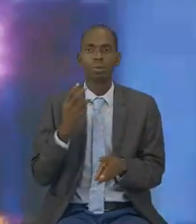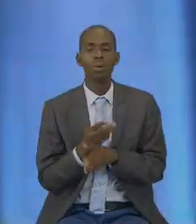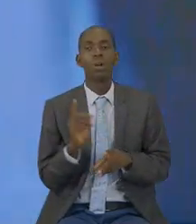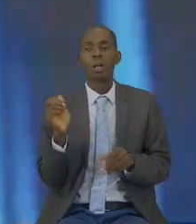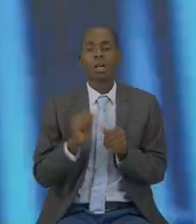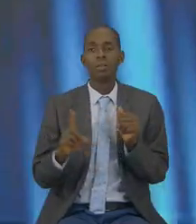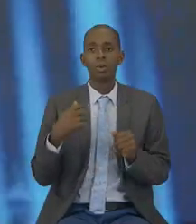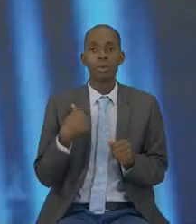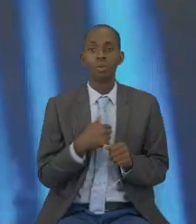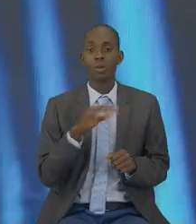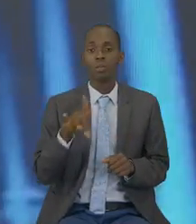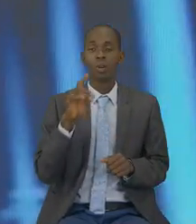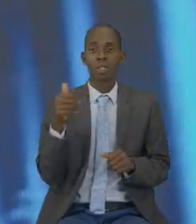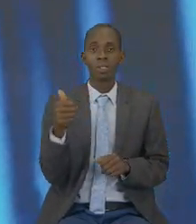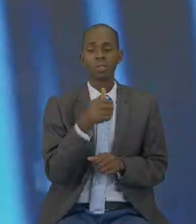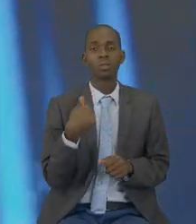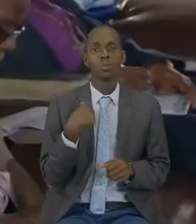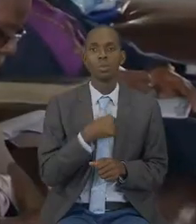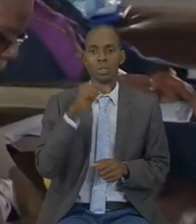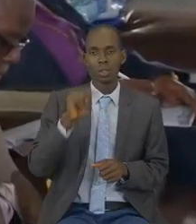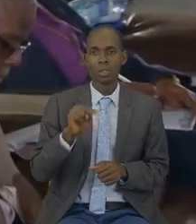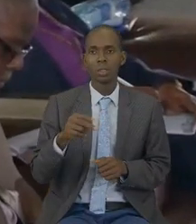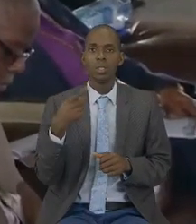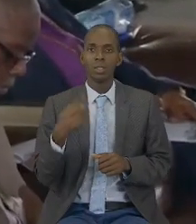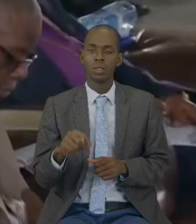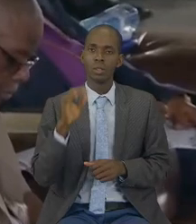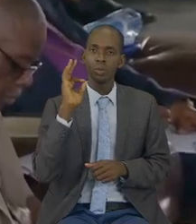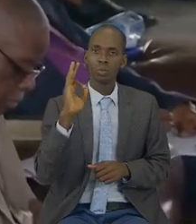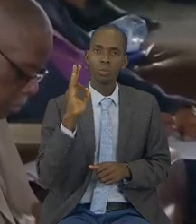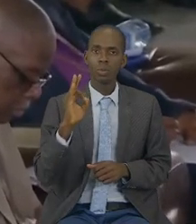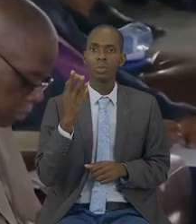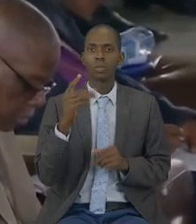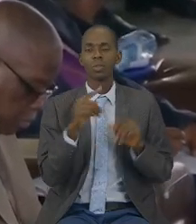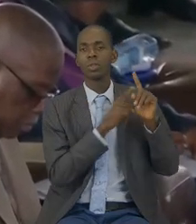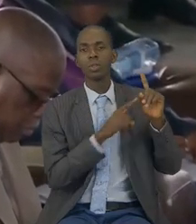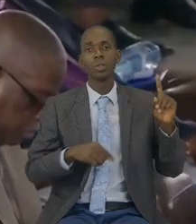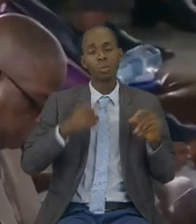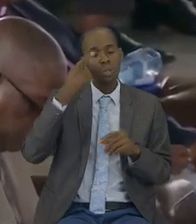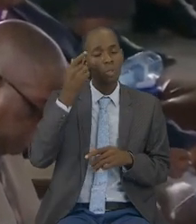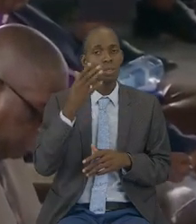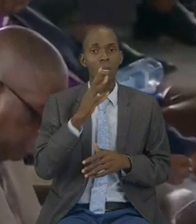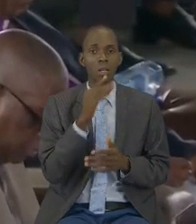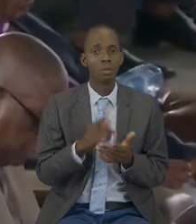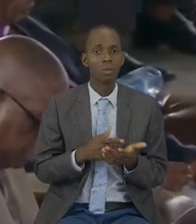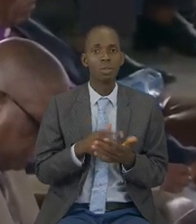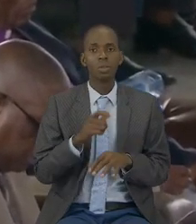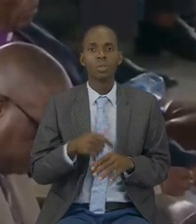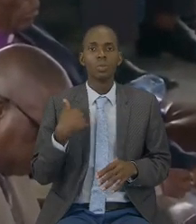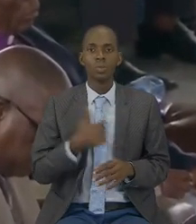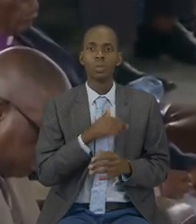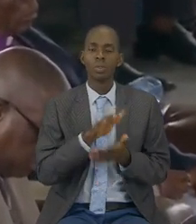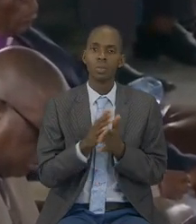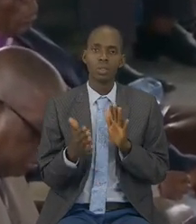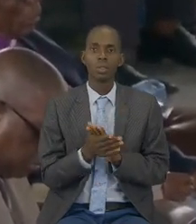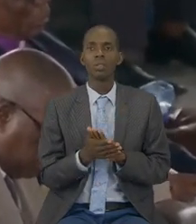we need the ministration of the Lord, because there are times we get exhausted. And I